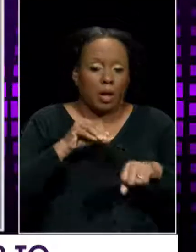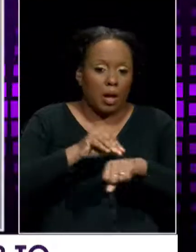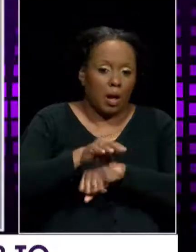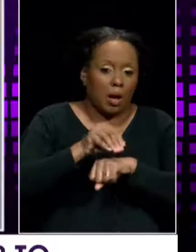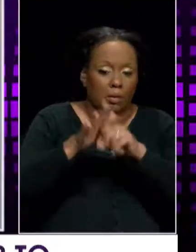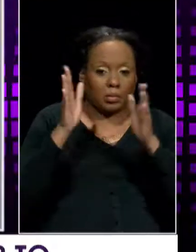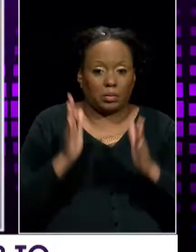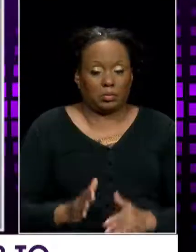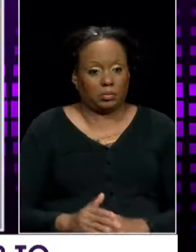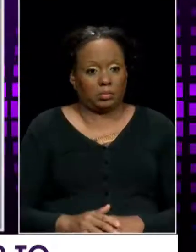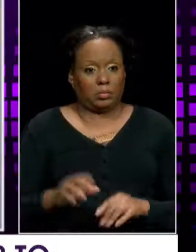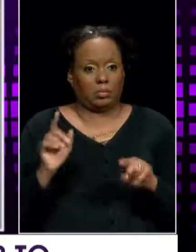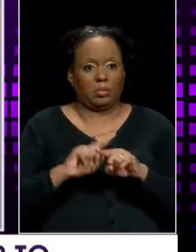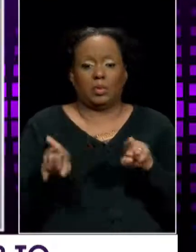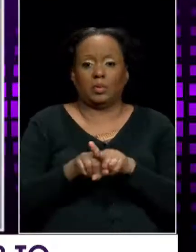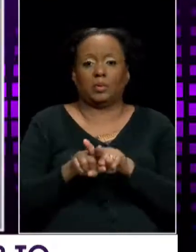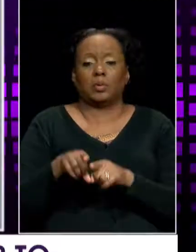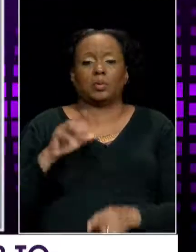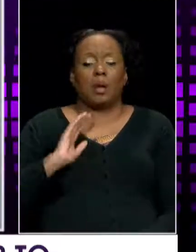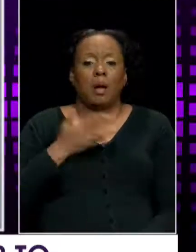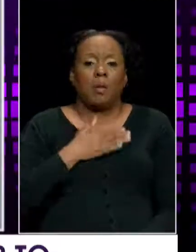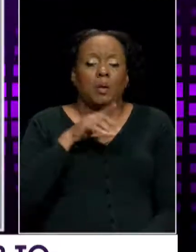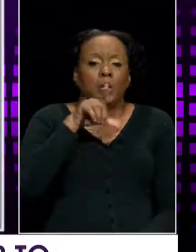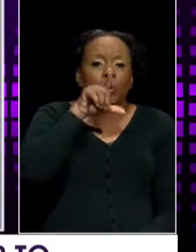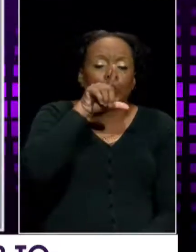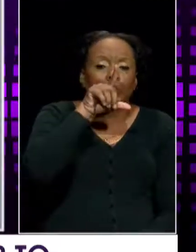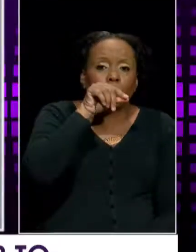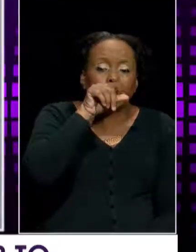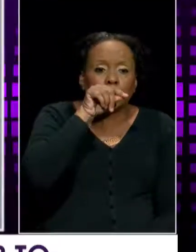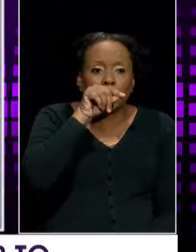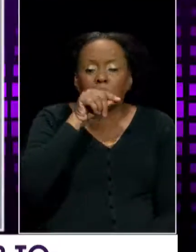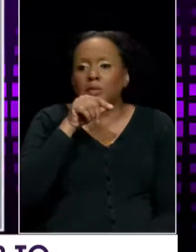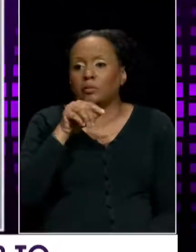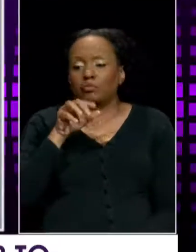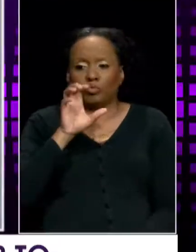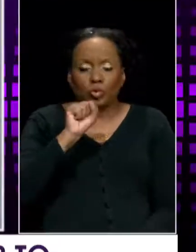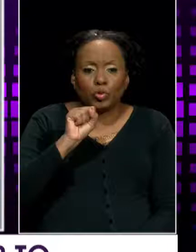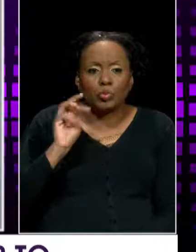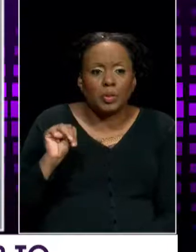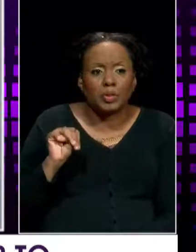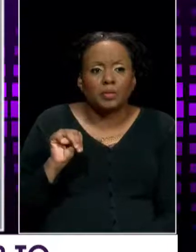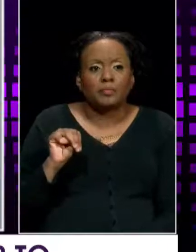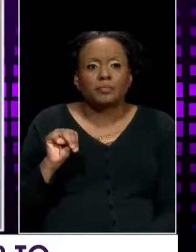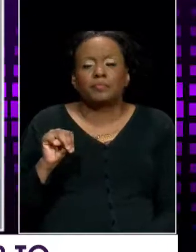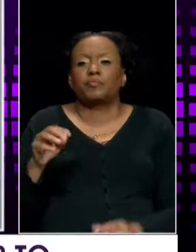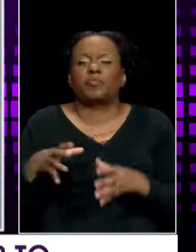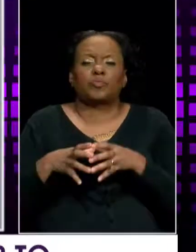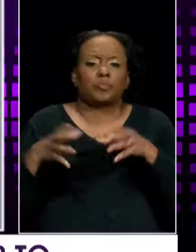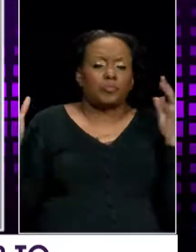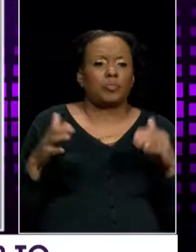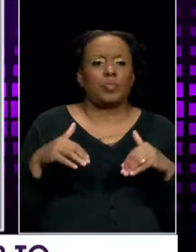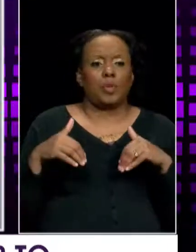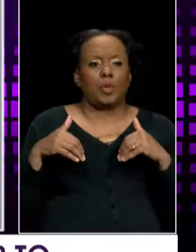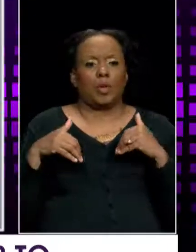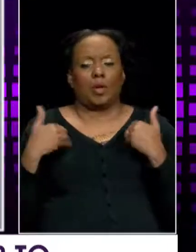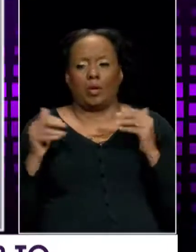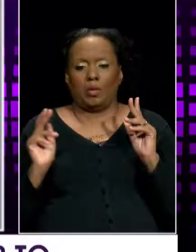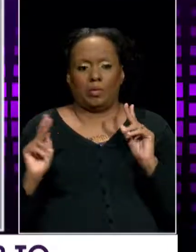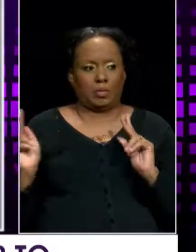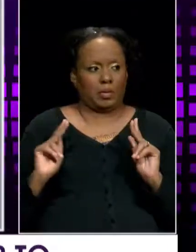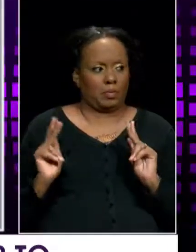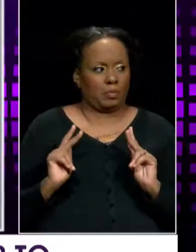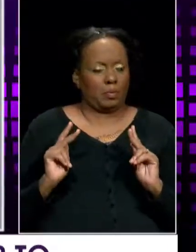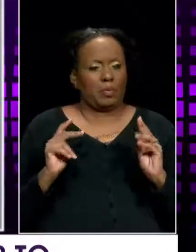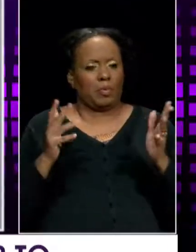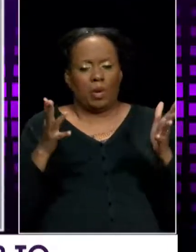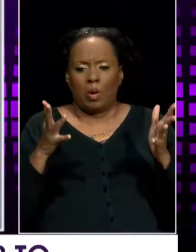at our Twitter spaces when it comes to like social media was another high percentage that persons will seek